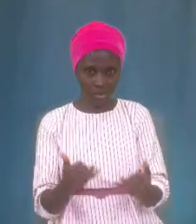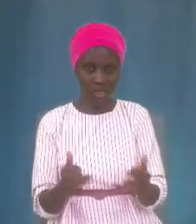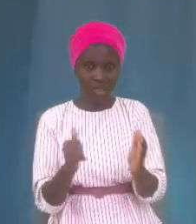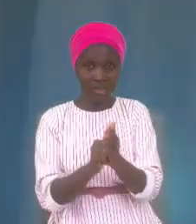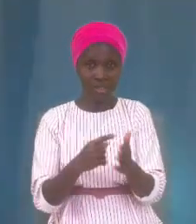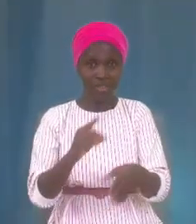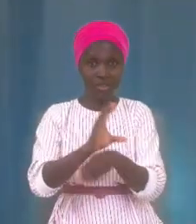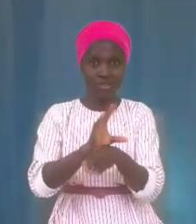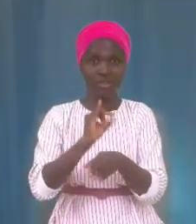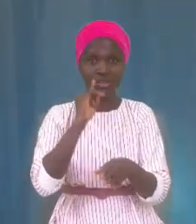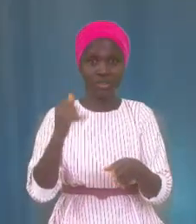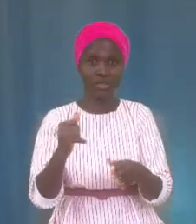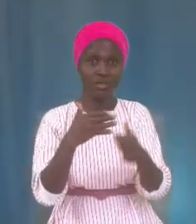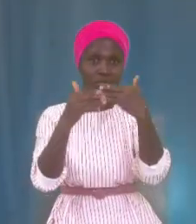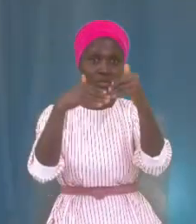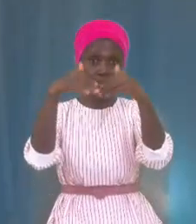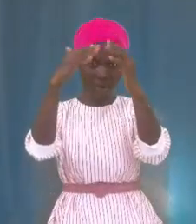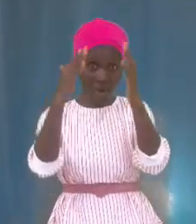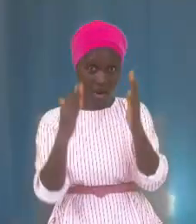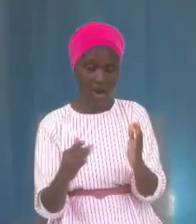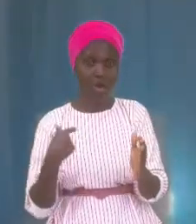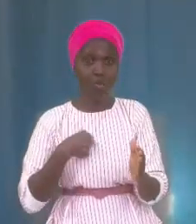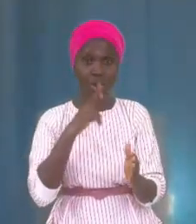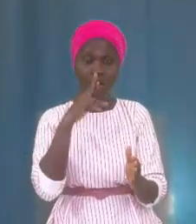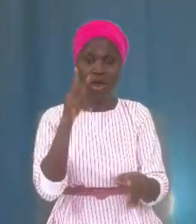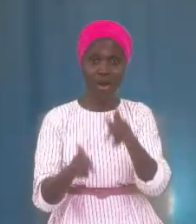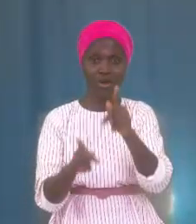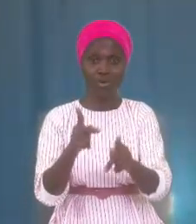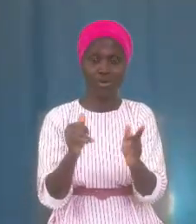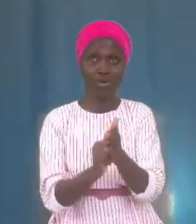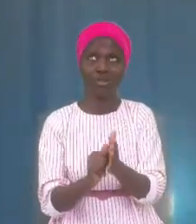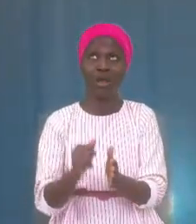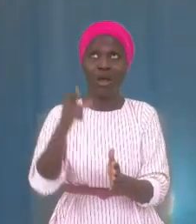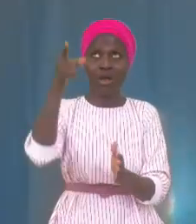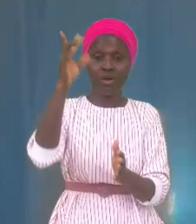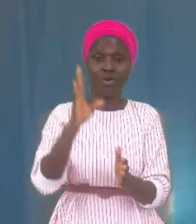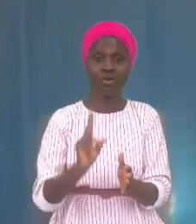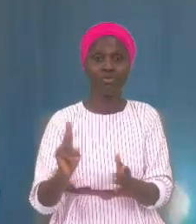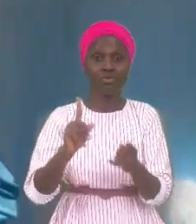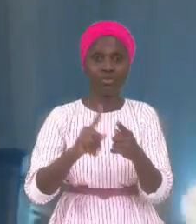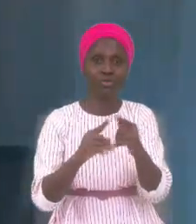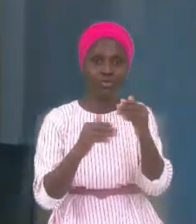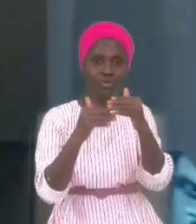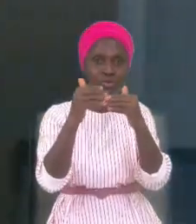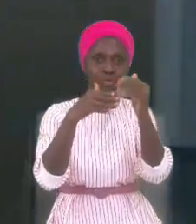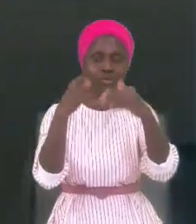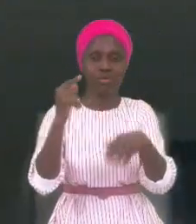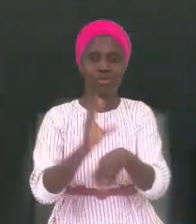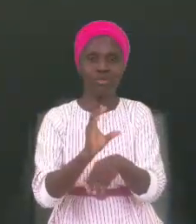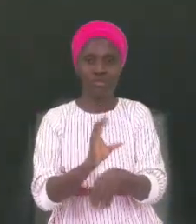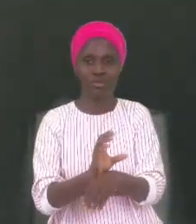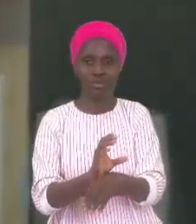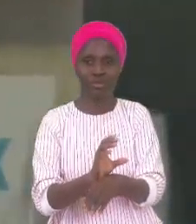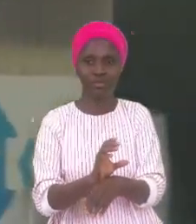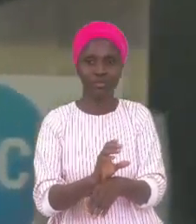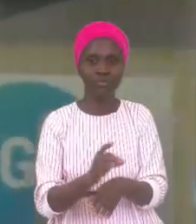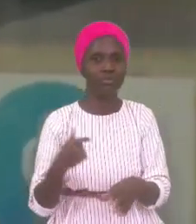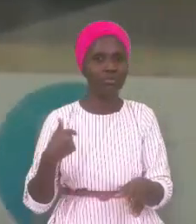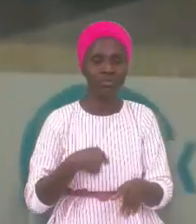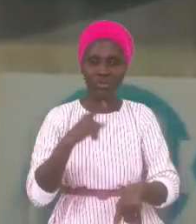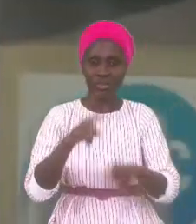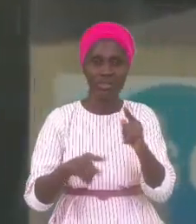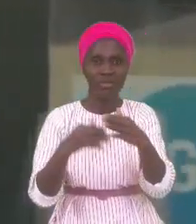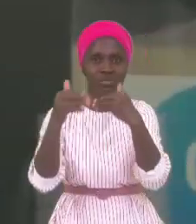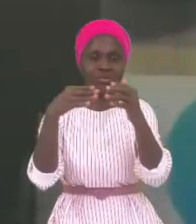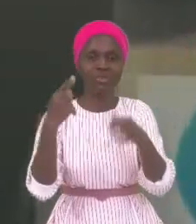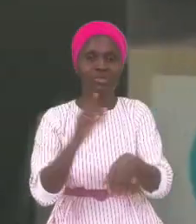we are the people God is using to construct and to build the church. We cannot build the church just anyhow. No